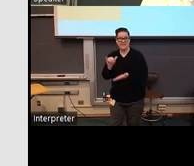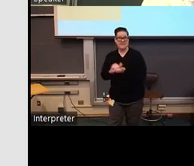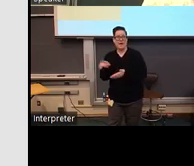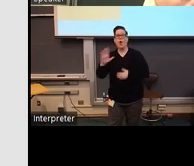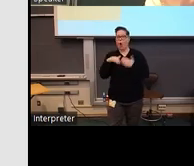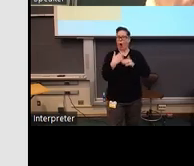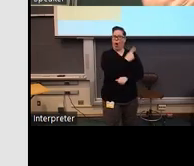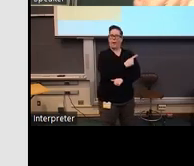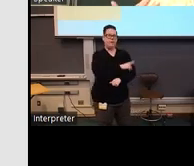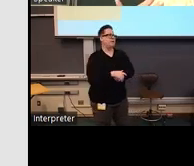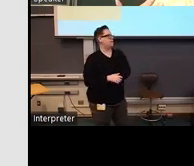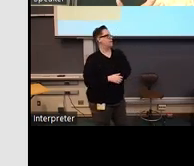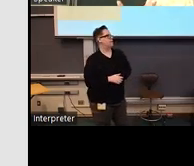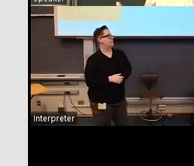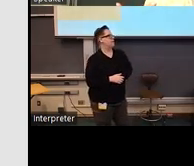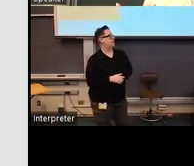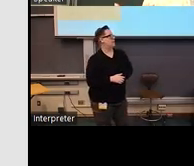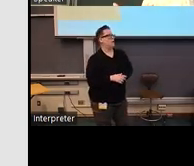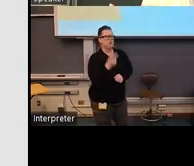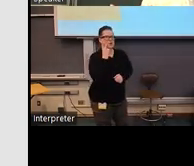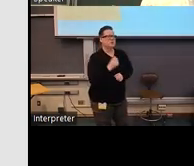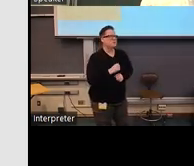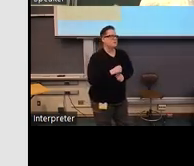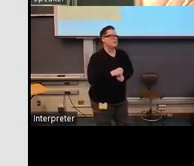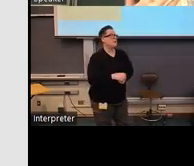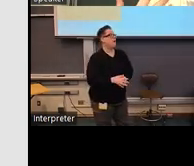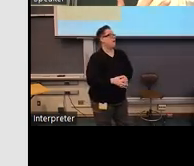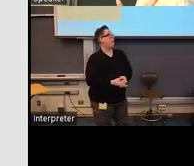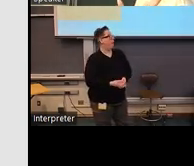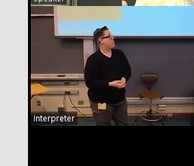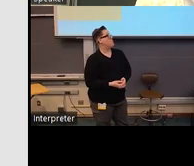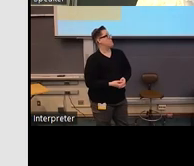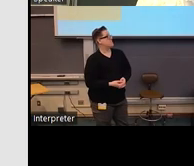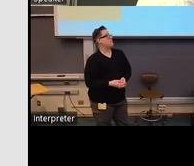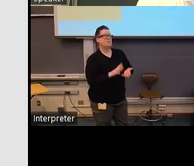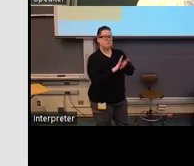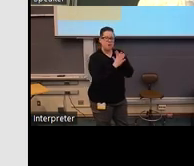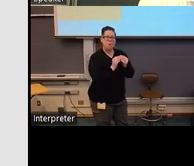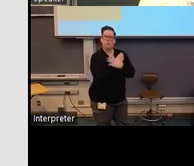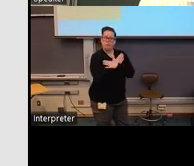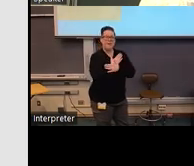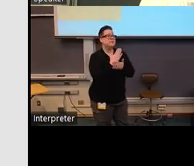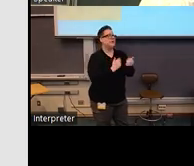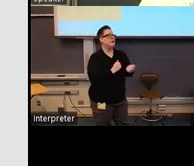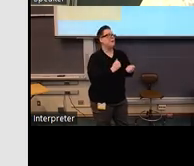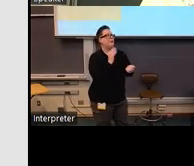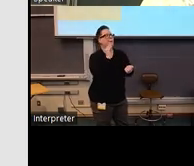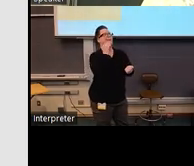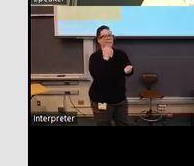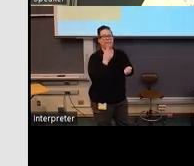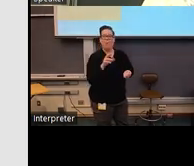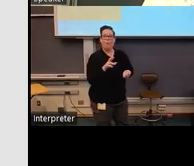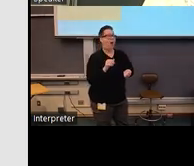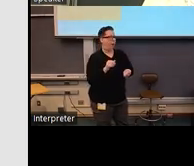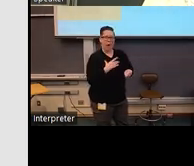my patients, you can see the tension leave their faces. They relax. Some even smile, or they even say